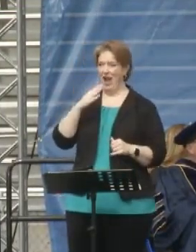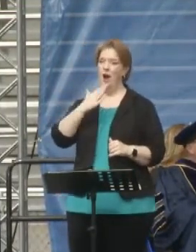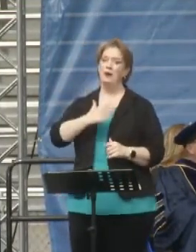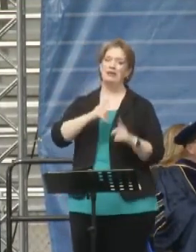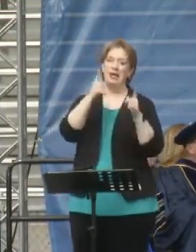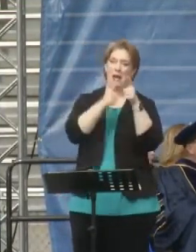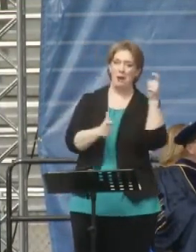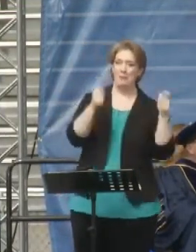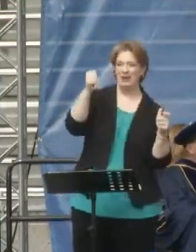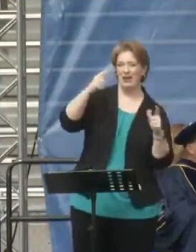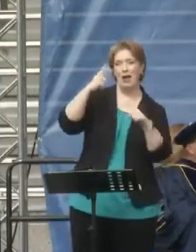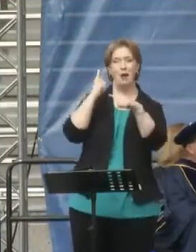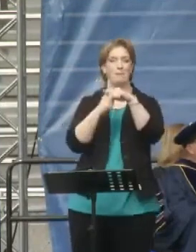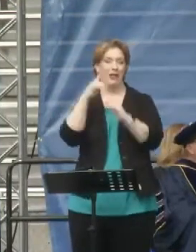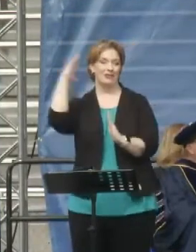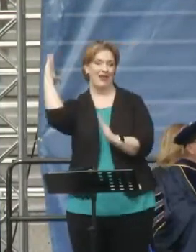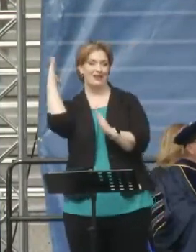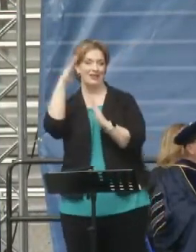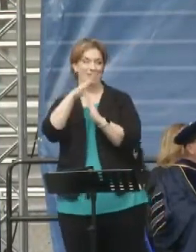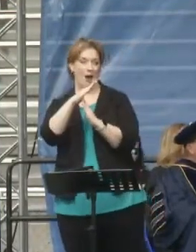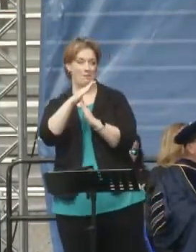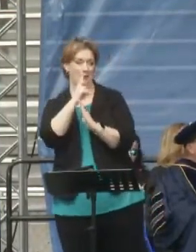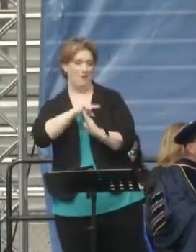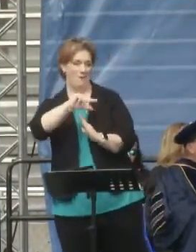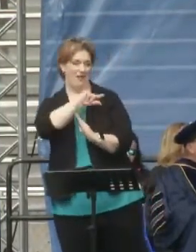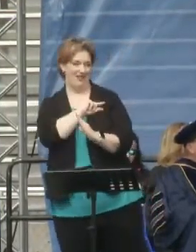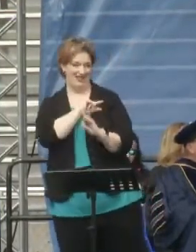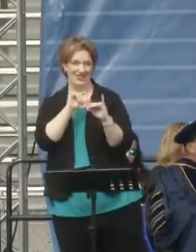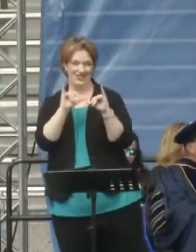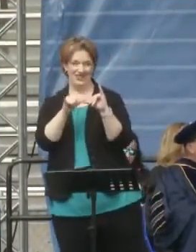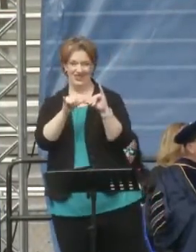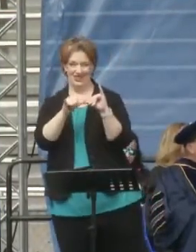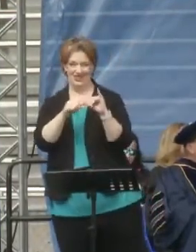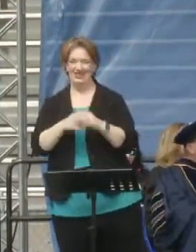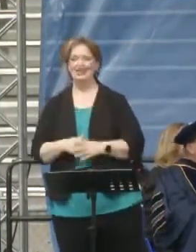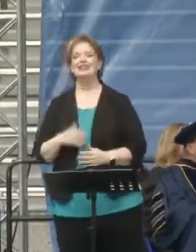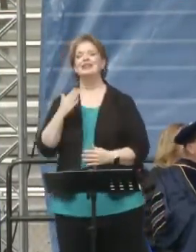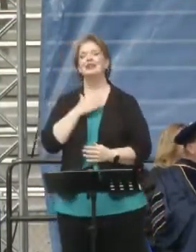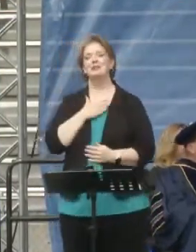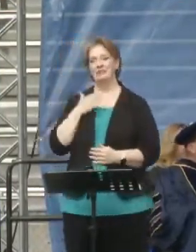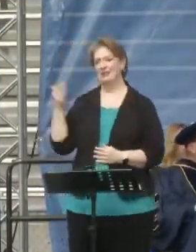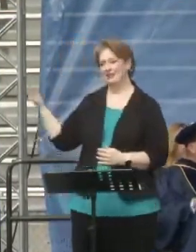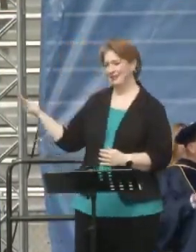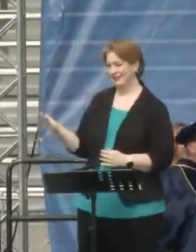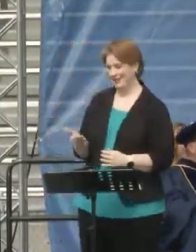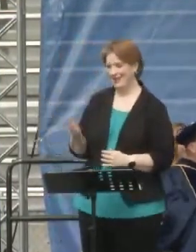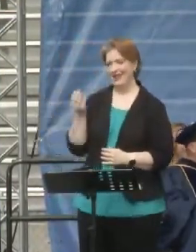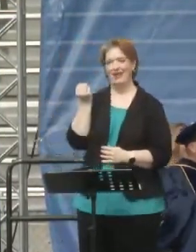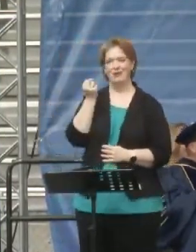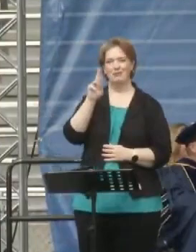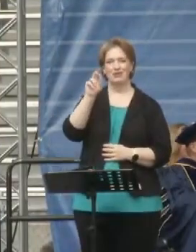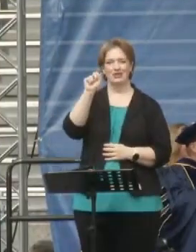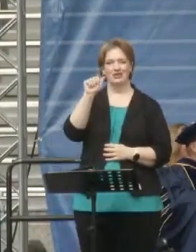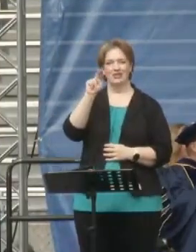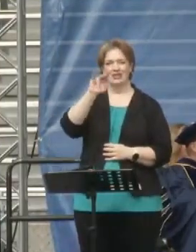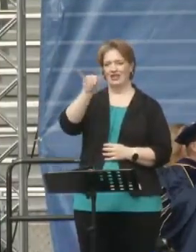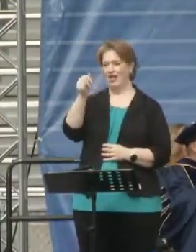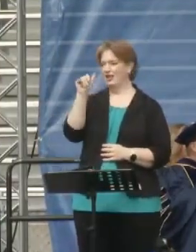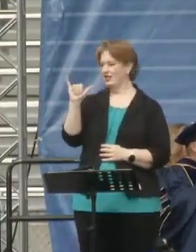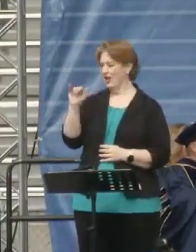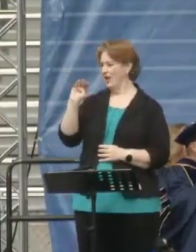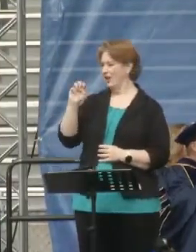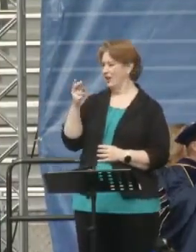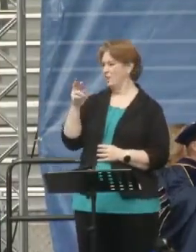top-ranked engineering college. Please join me in welcoming Mr. Sanjay Mehrotra.